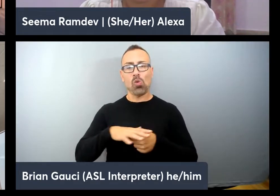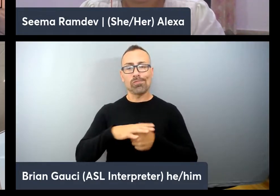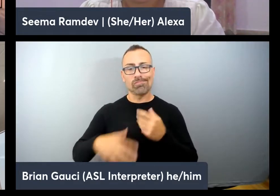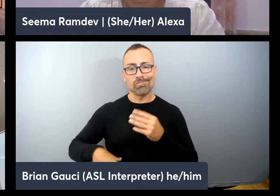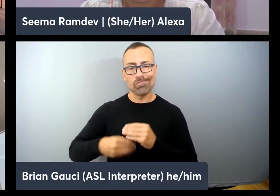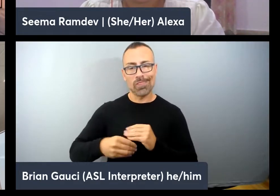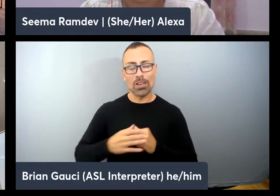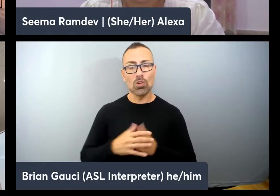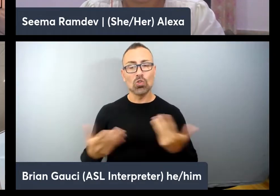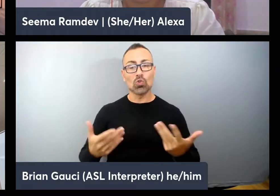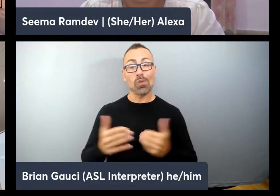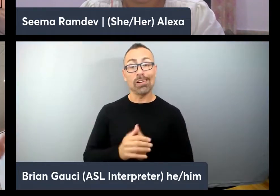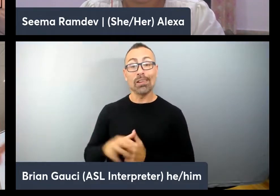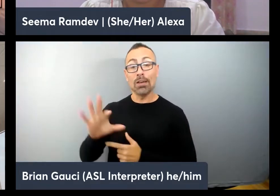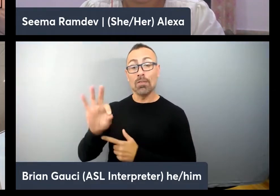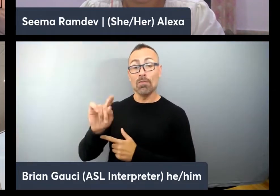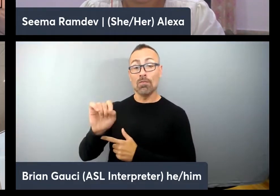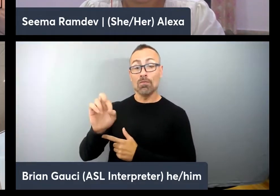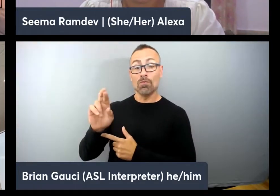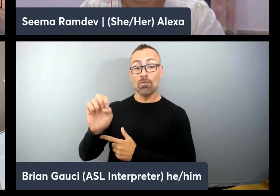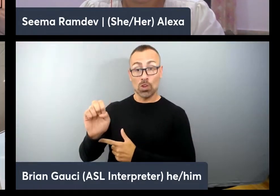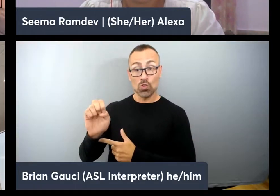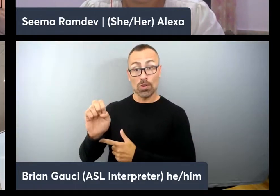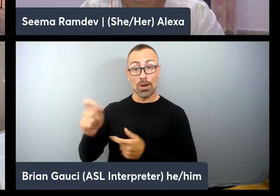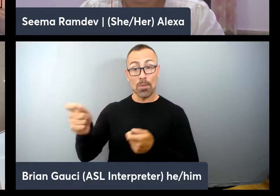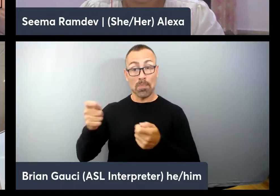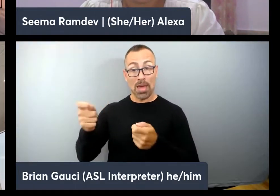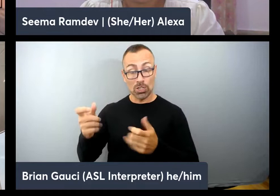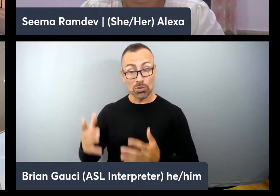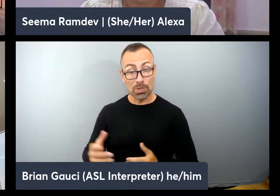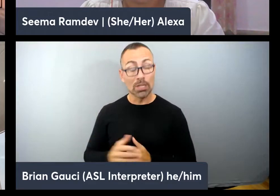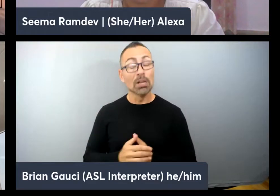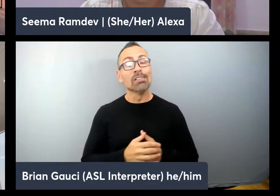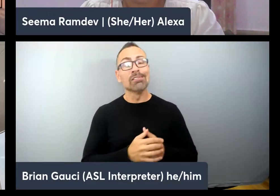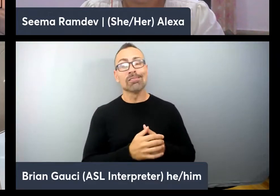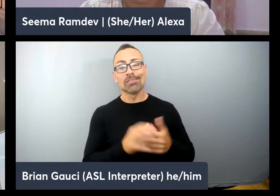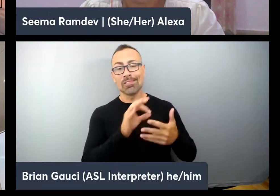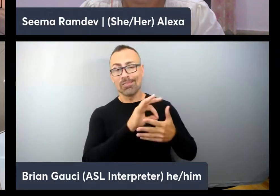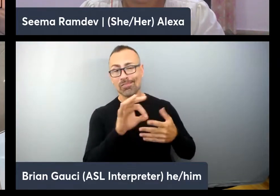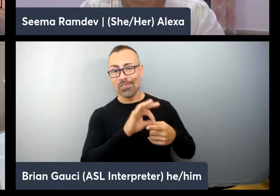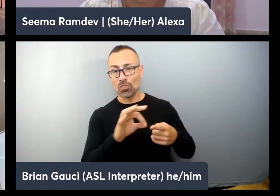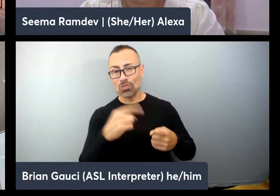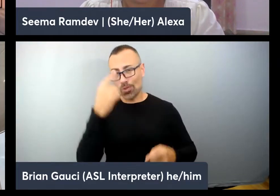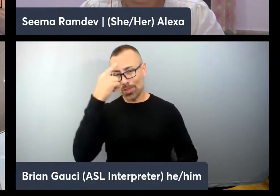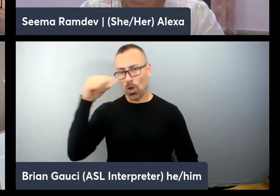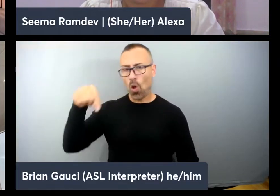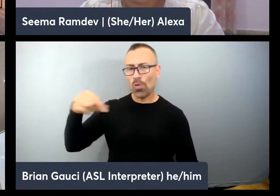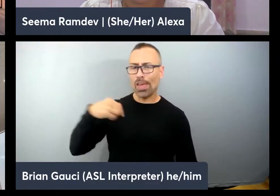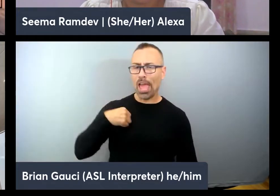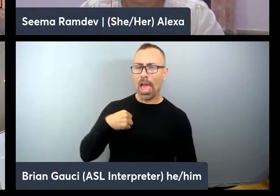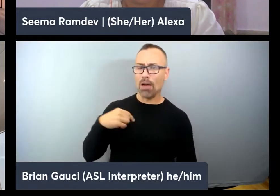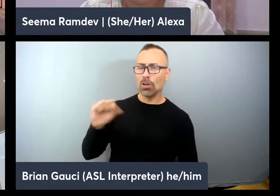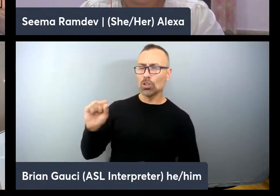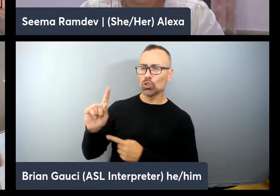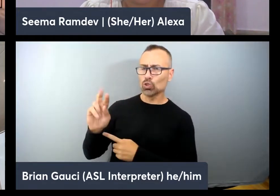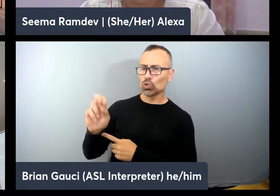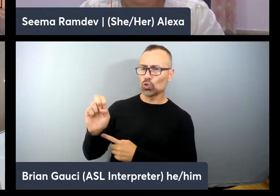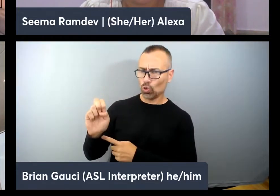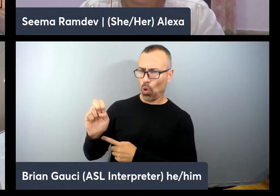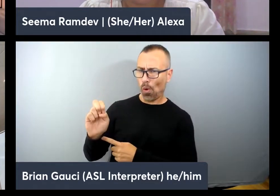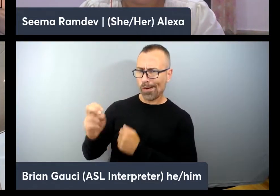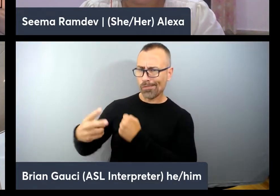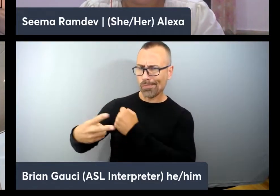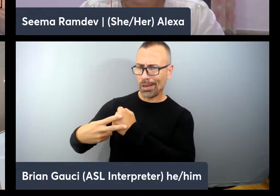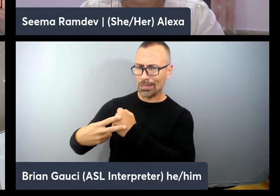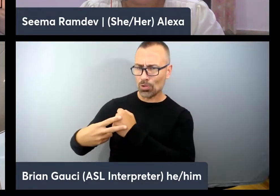feature store, you hear the word store and you think it's a repository, it's actually a platform